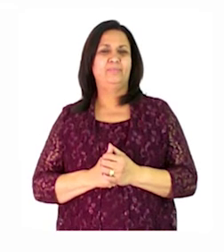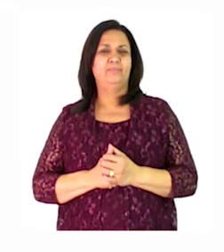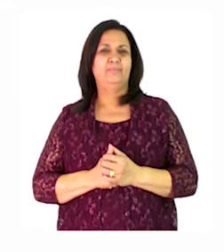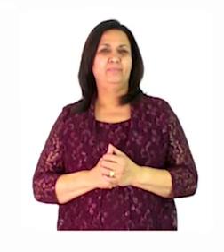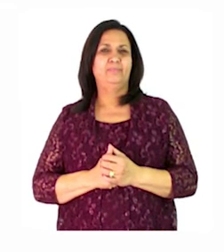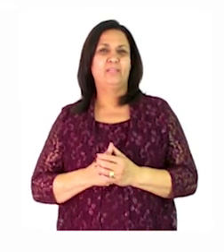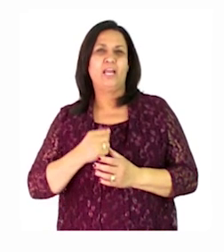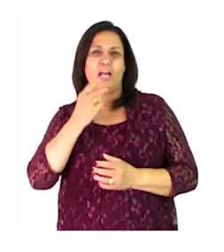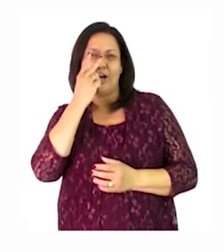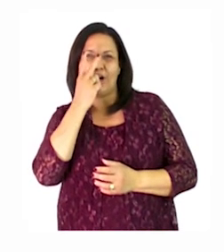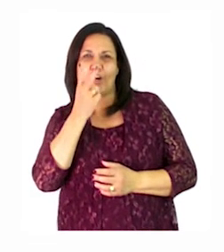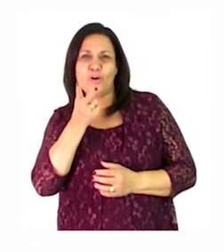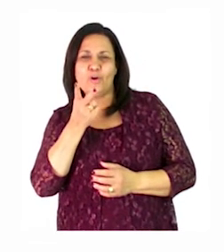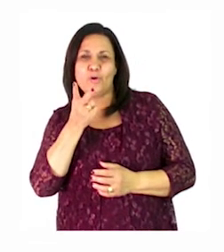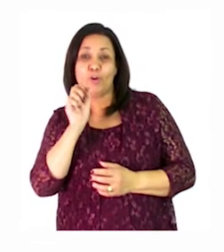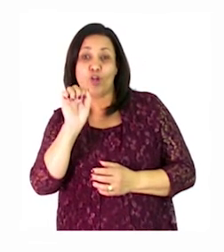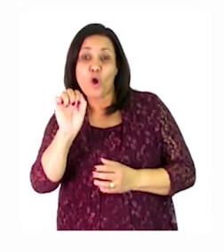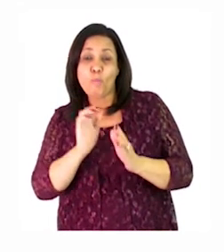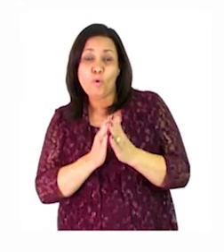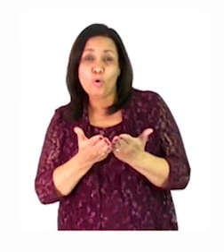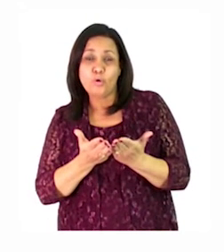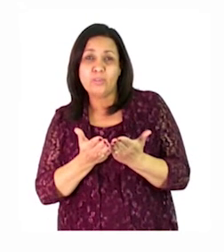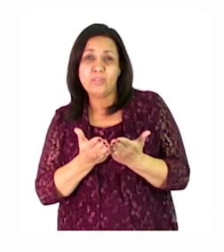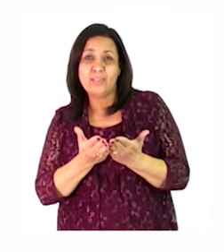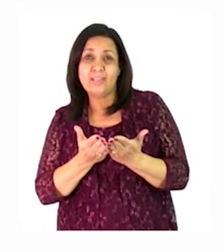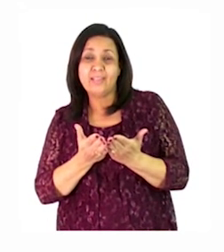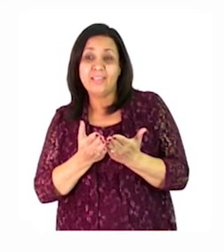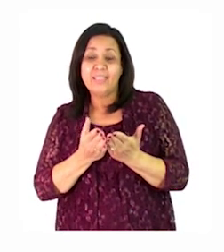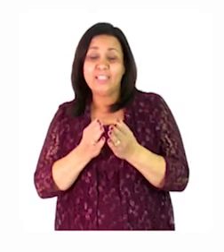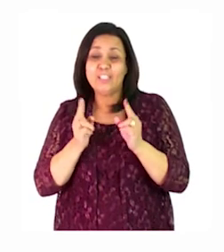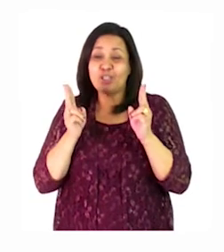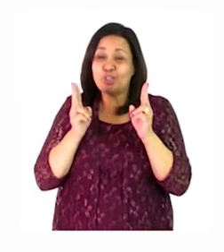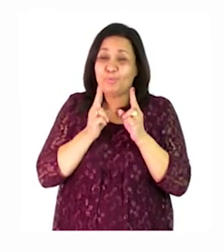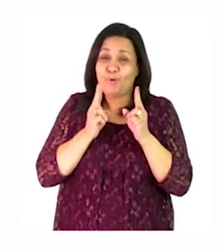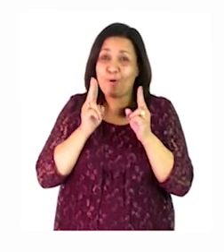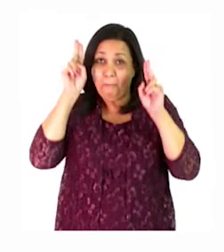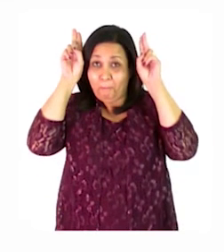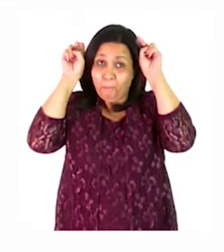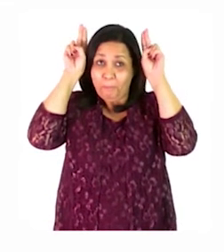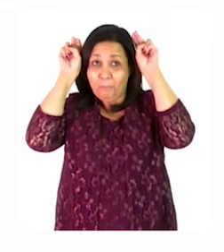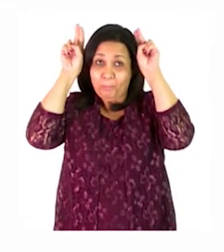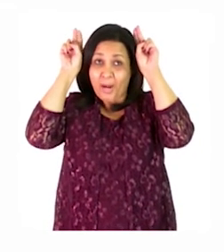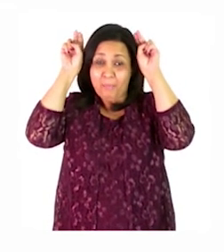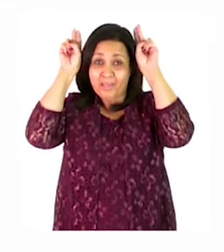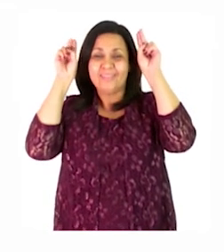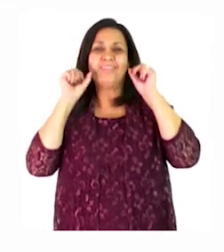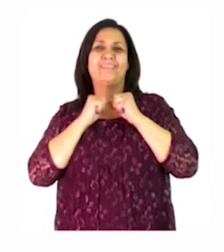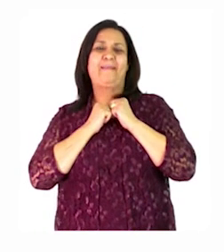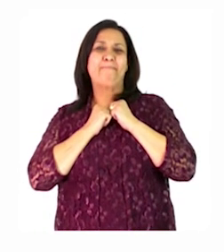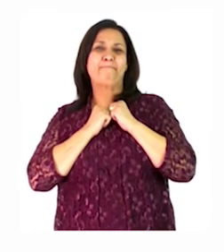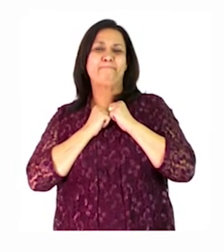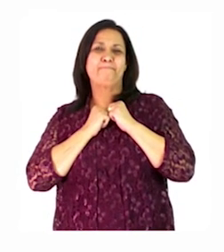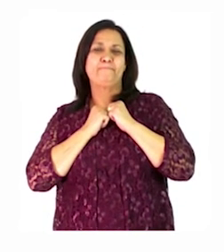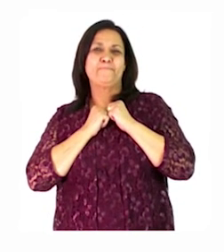to look into your booklet. There is a little bunny or a rabbit.